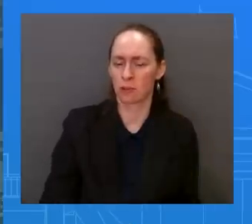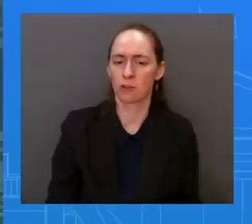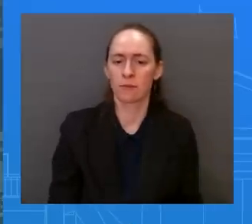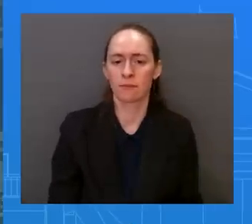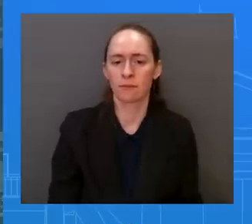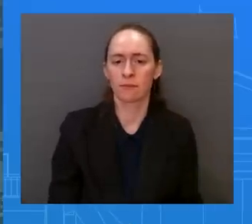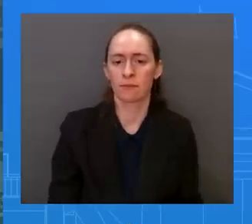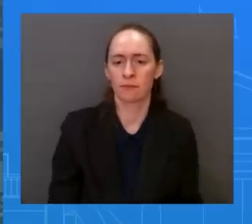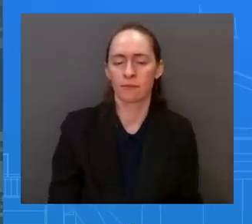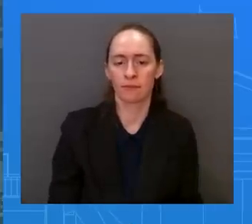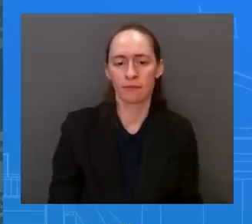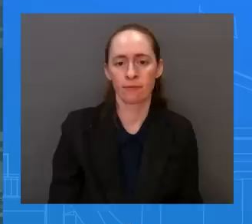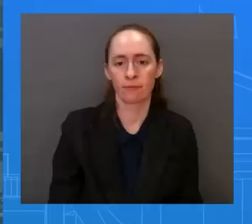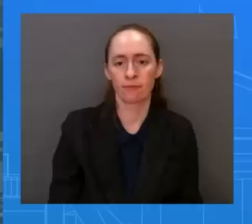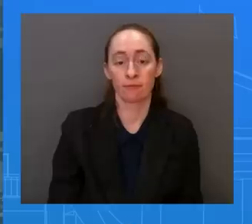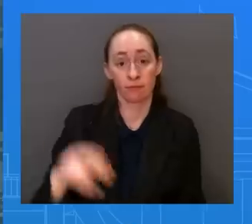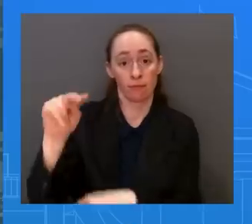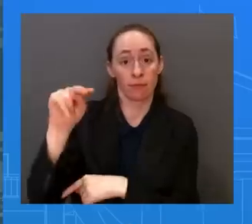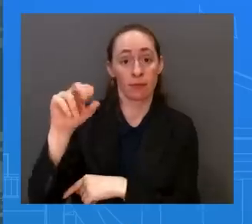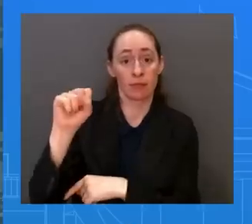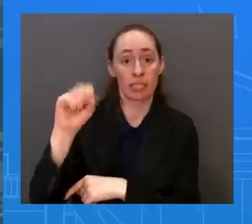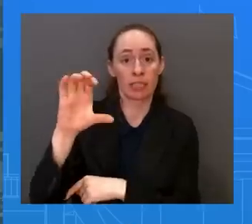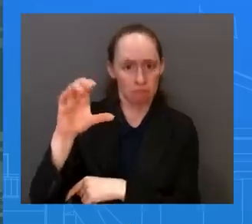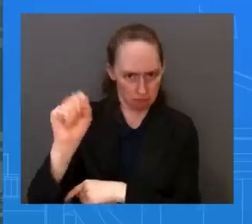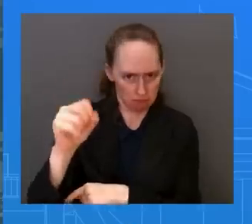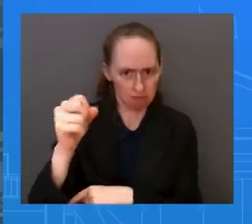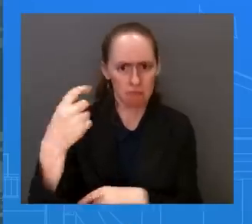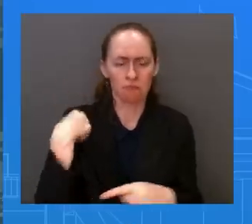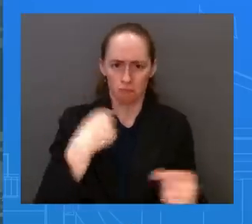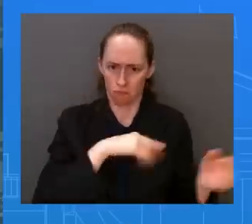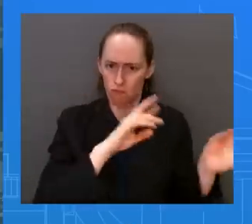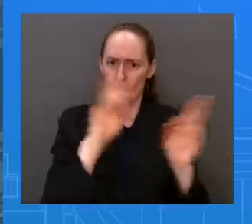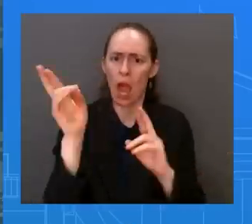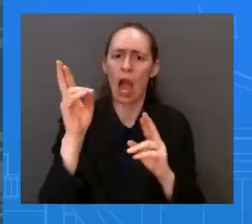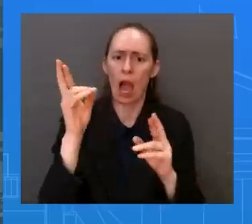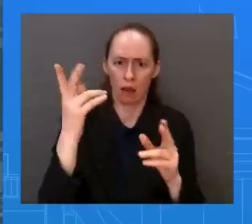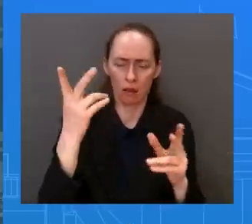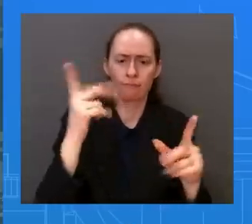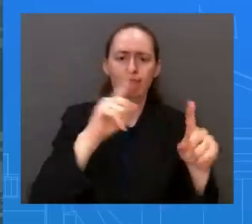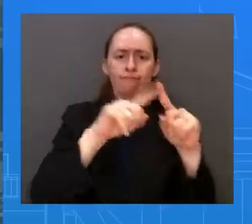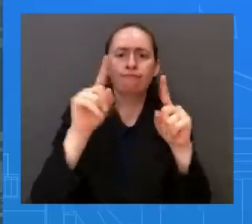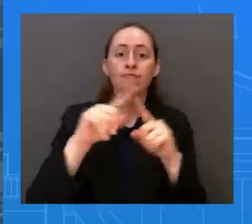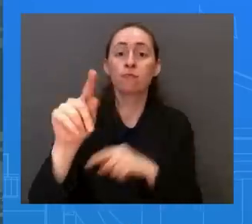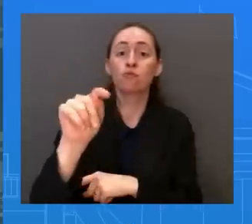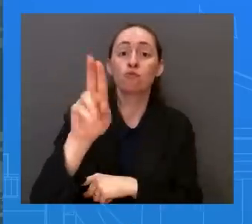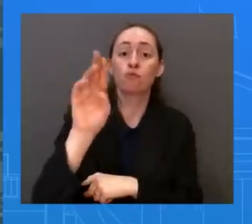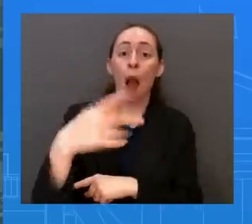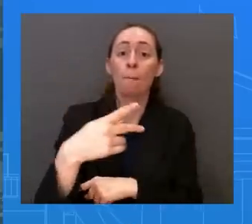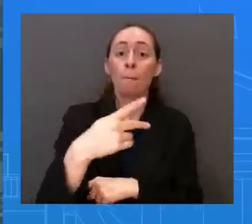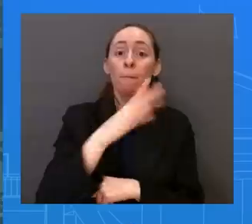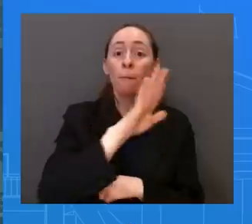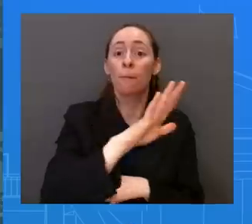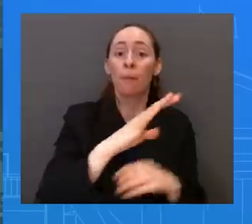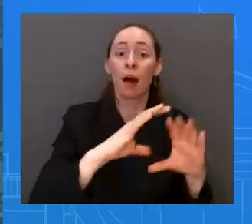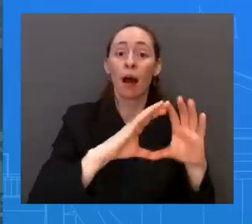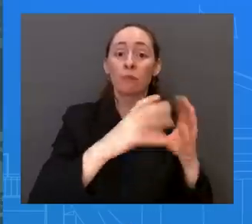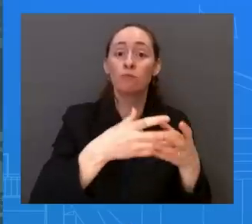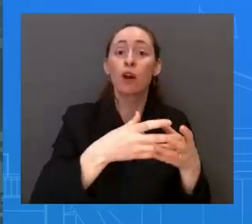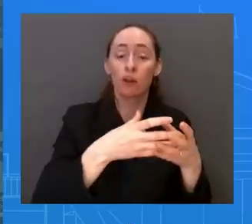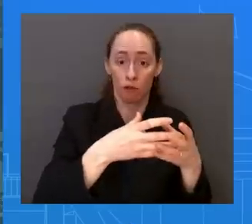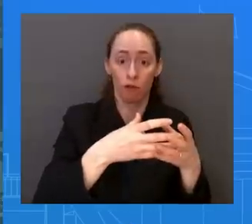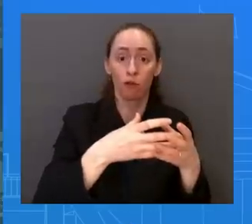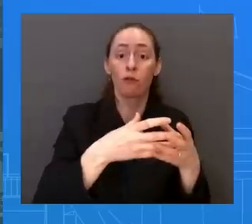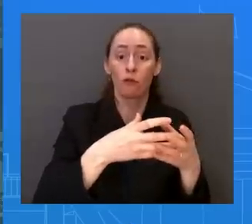out, from the Trump administration on the briefings on this PRC surveillance program. We're not going to get